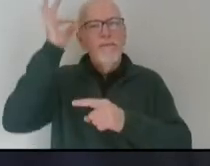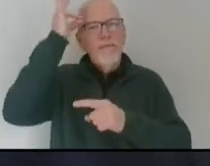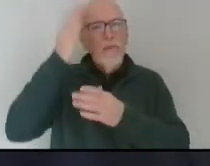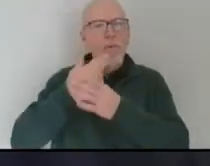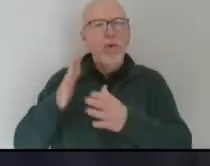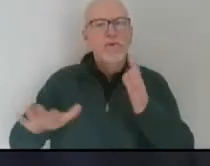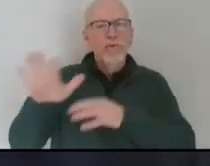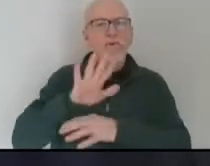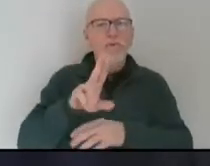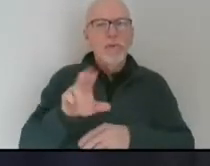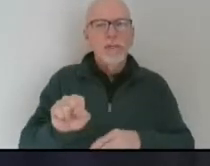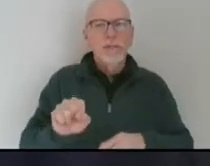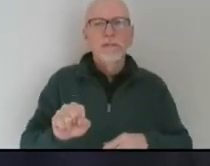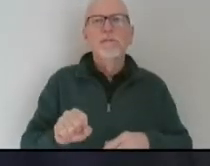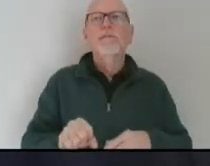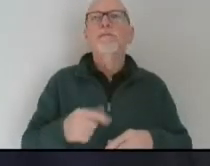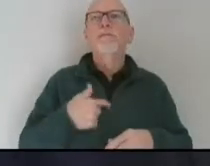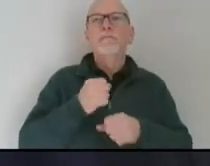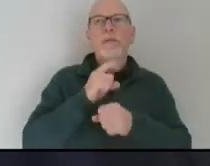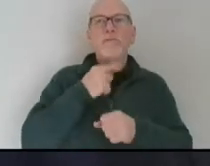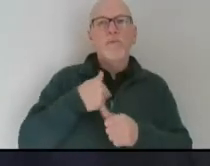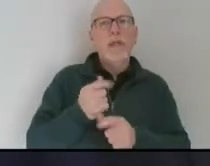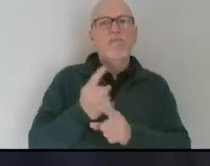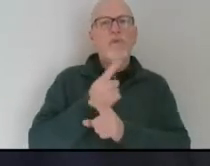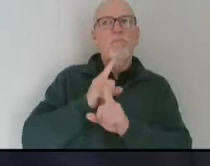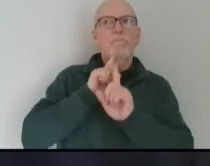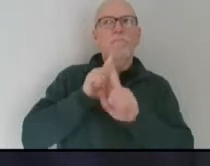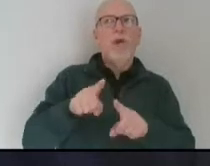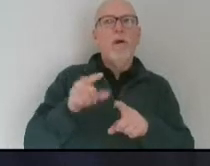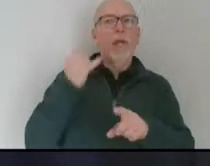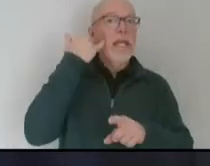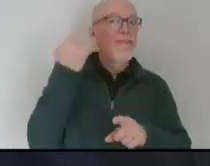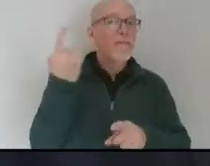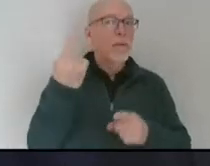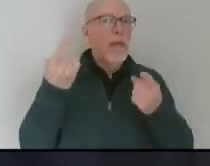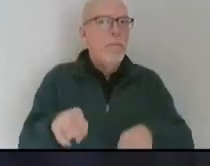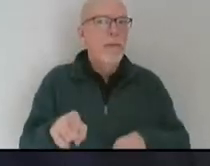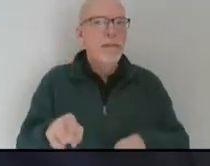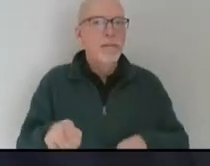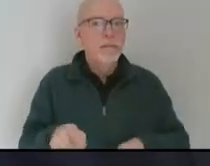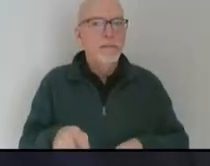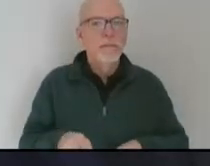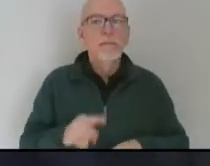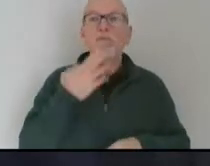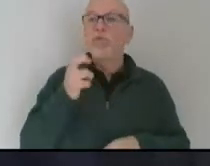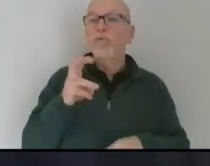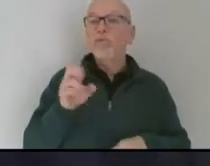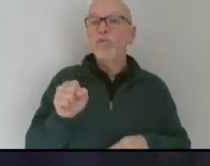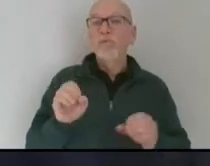country, to properly respond to an event that might have occurred here. So the good news is it didn't. I'm sure your